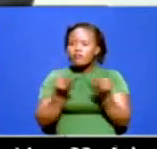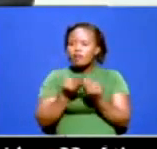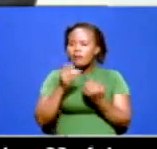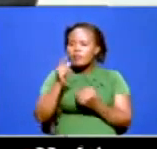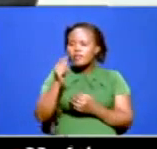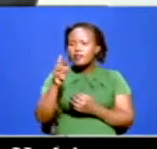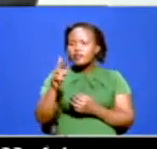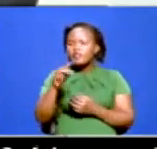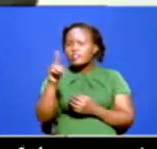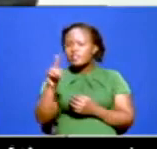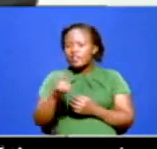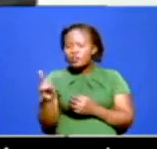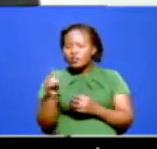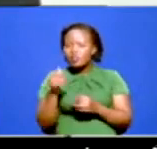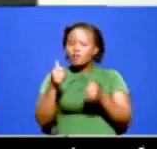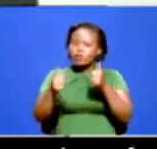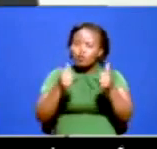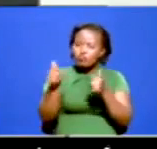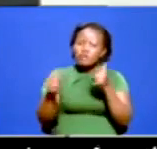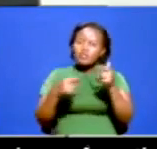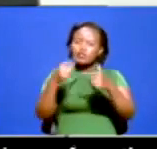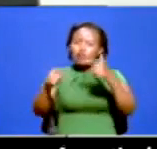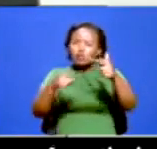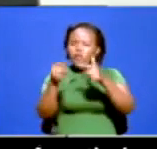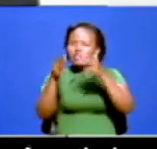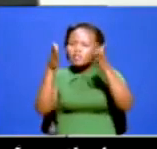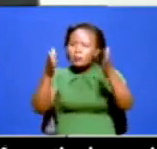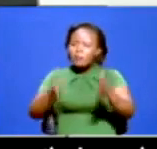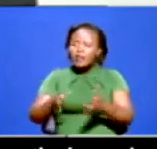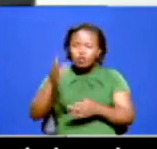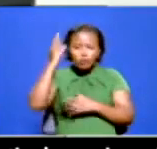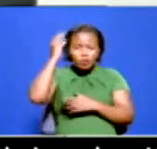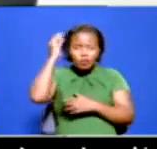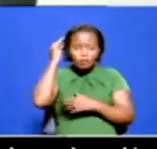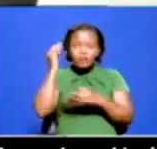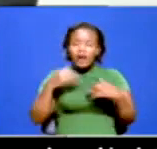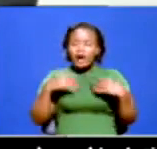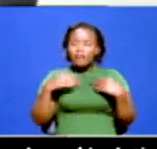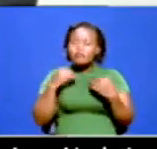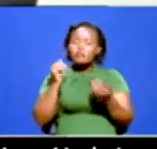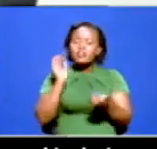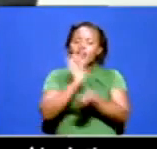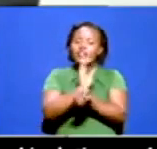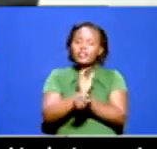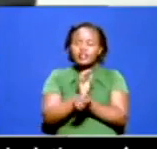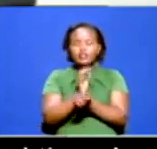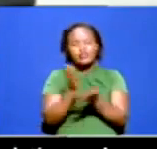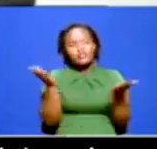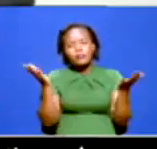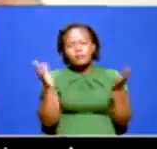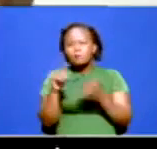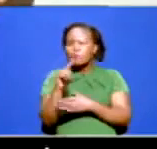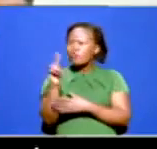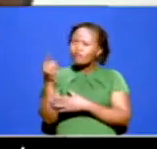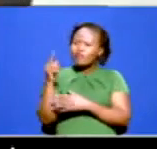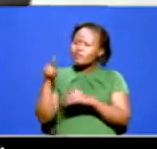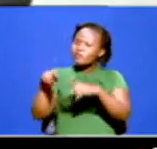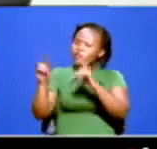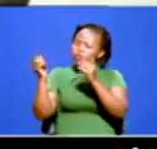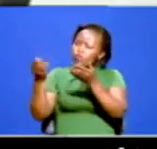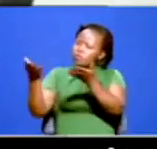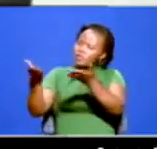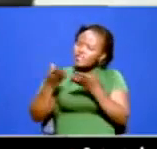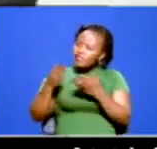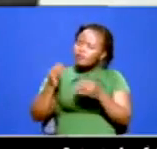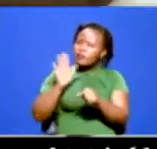kin that is still in Somalia as a prisoner of war. First of all, have you received, you know, such claims that